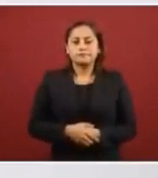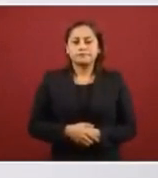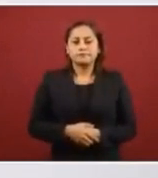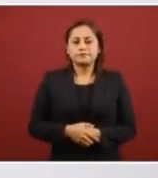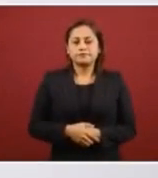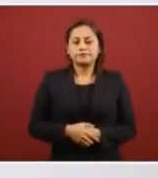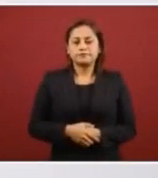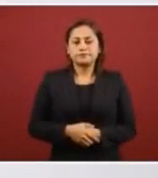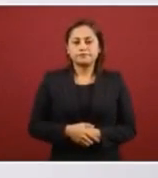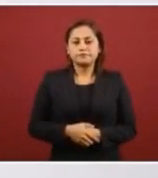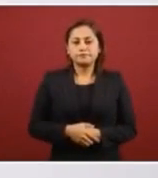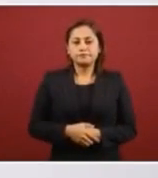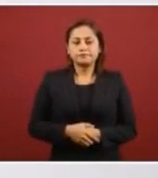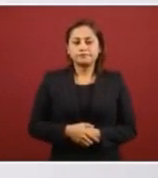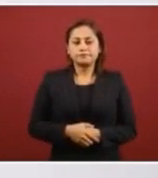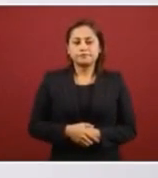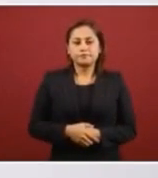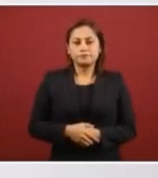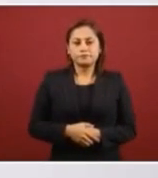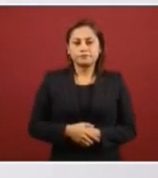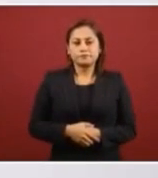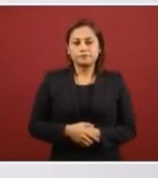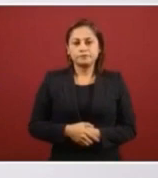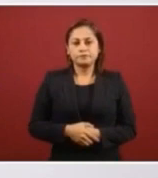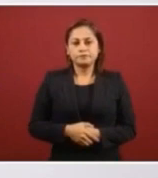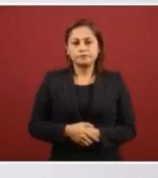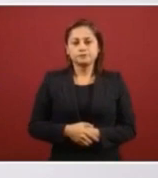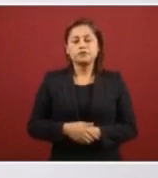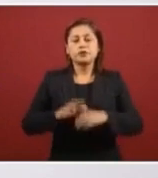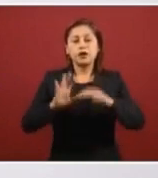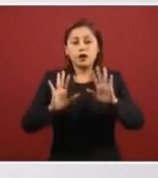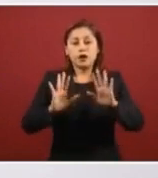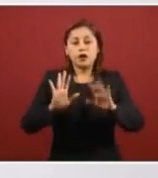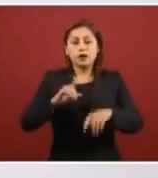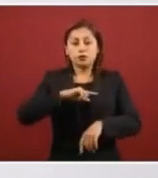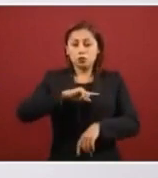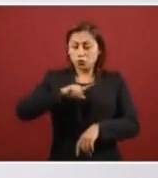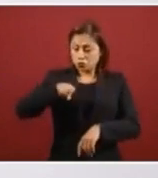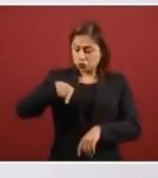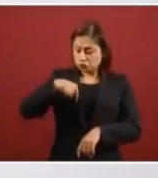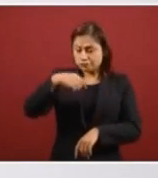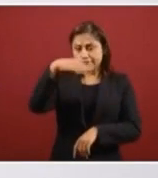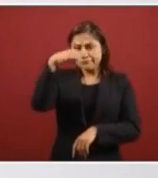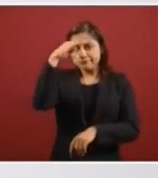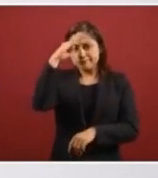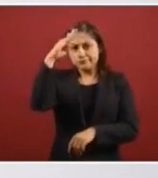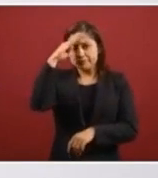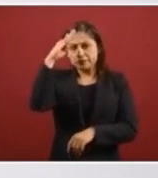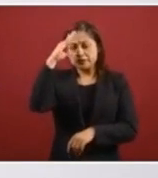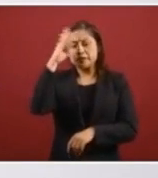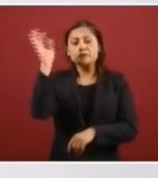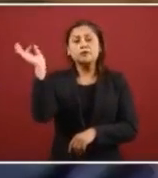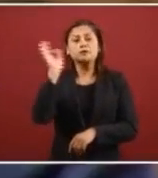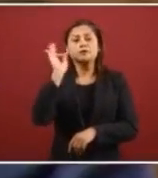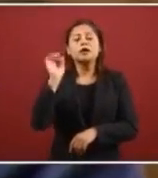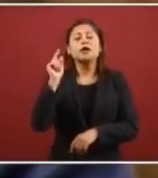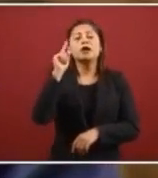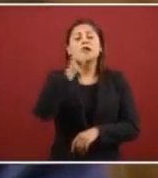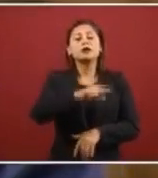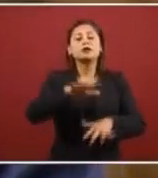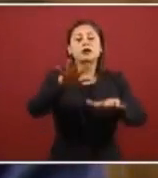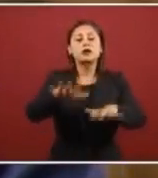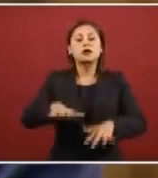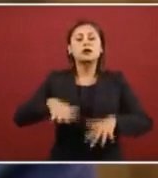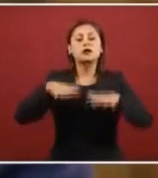we consider and that our prediction that the Congress of the